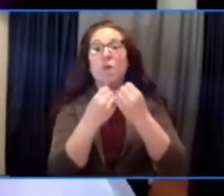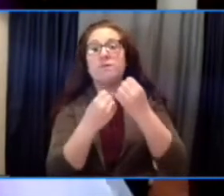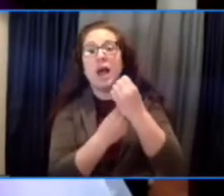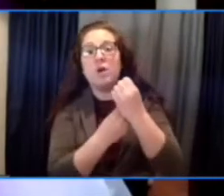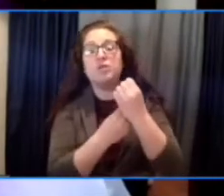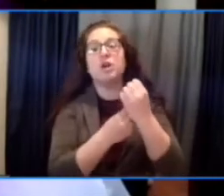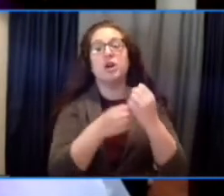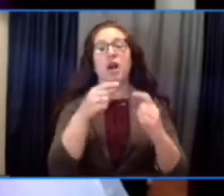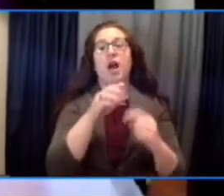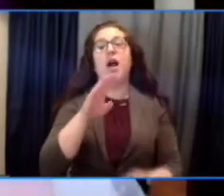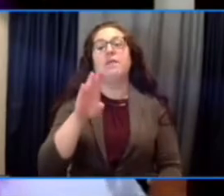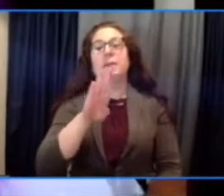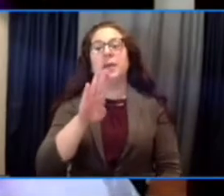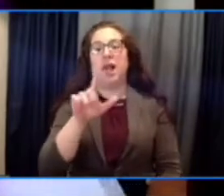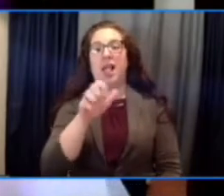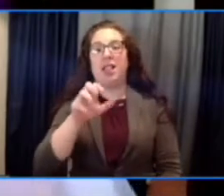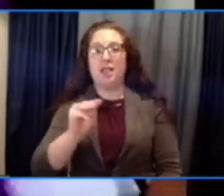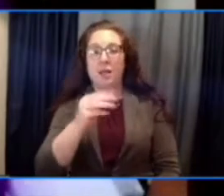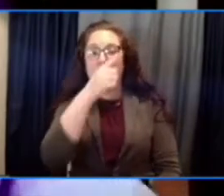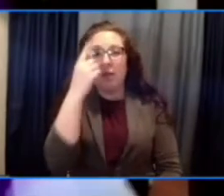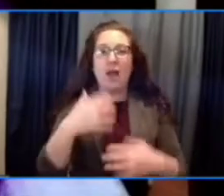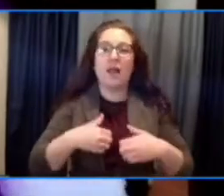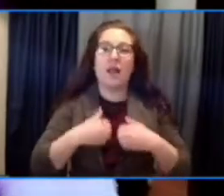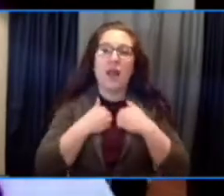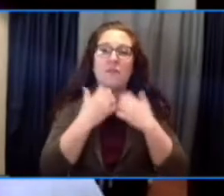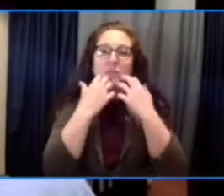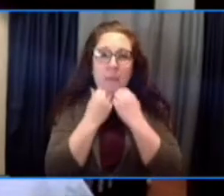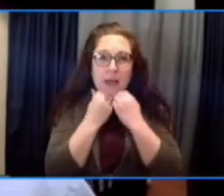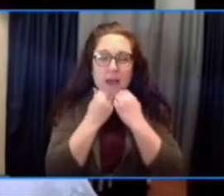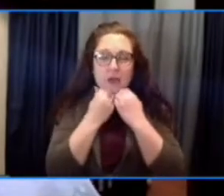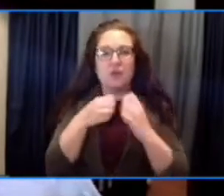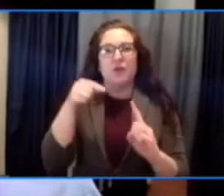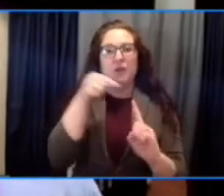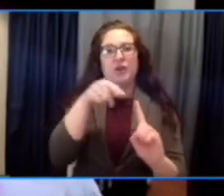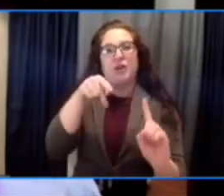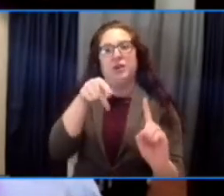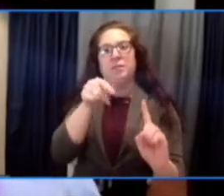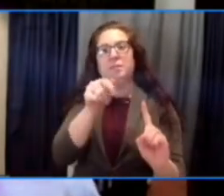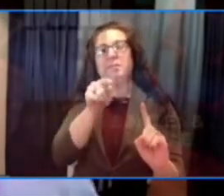Patrisse Cullors. Thank you so much. Enjoy today.